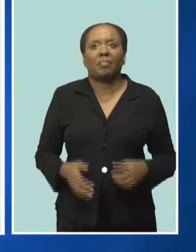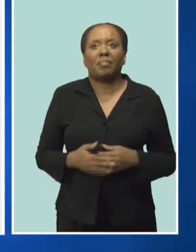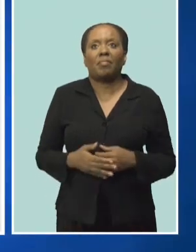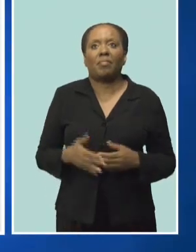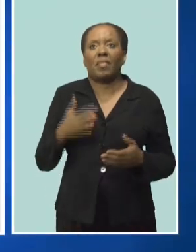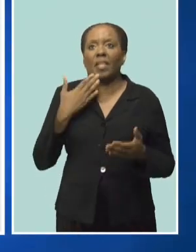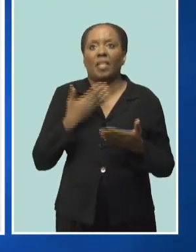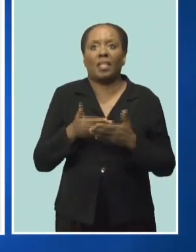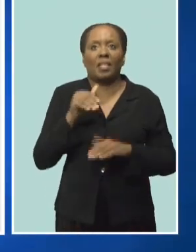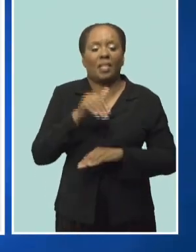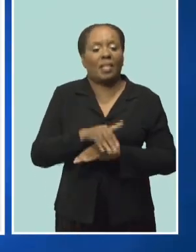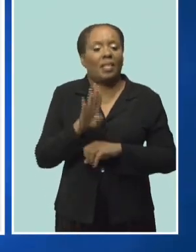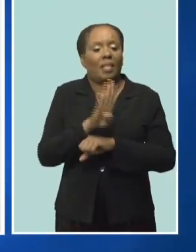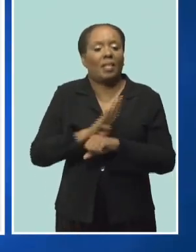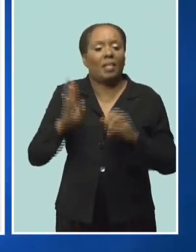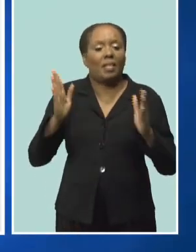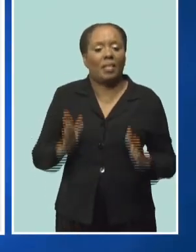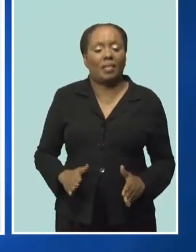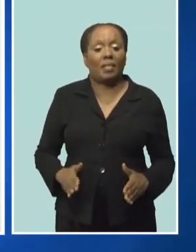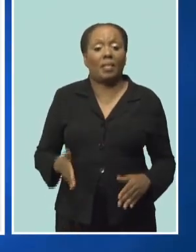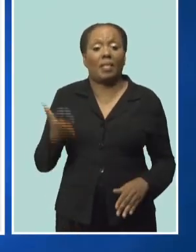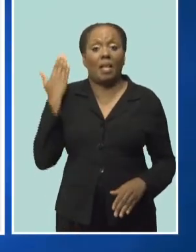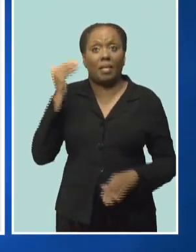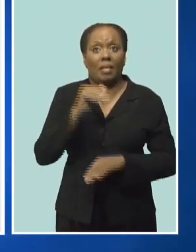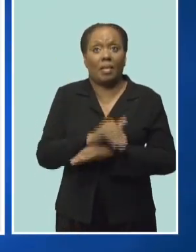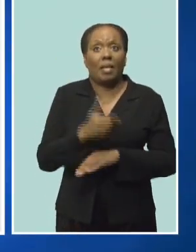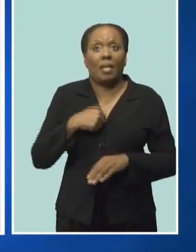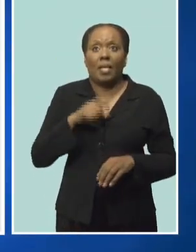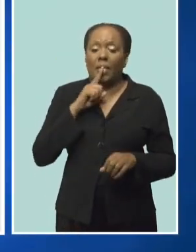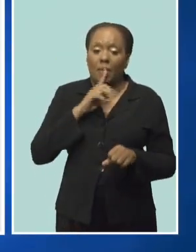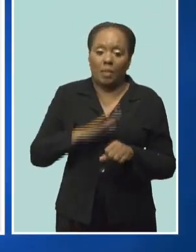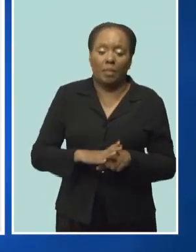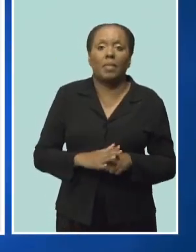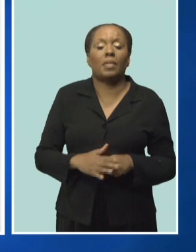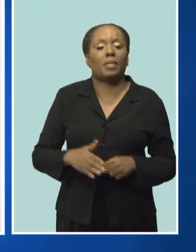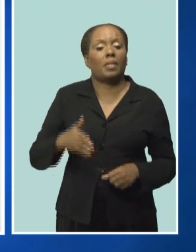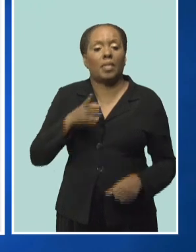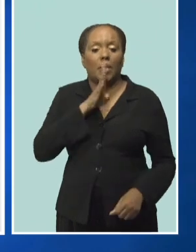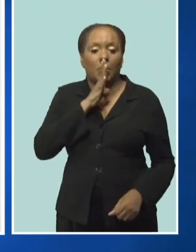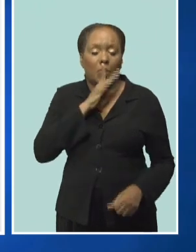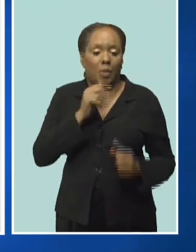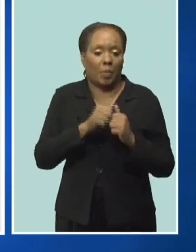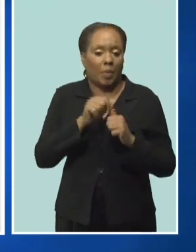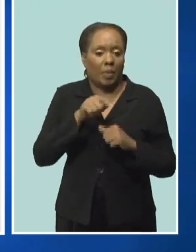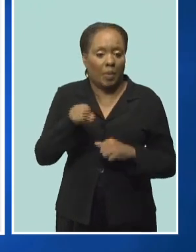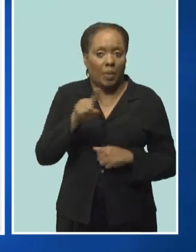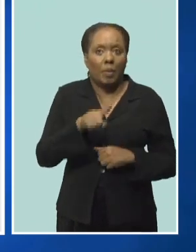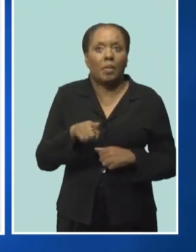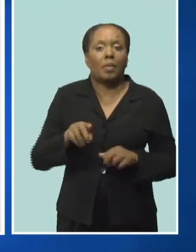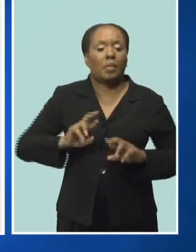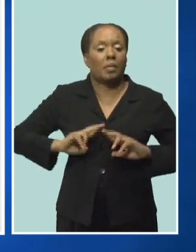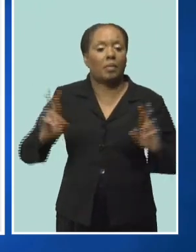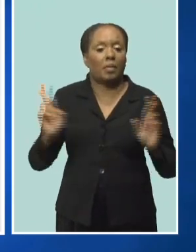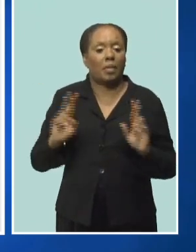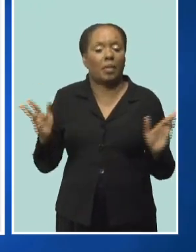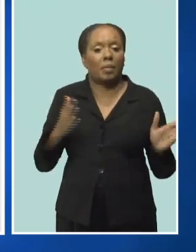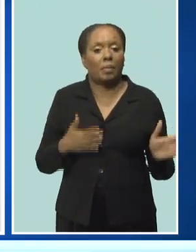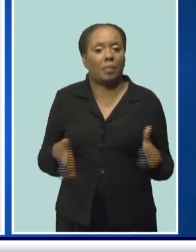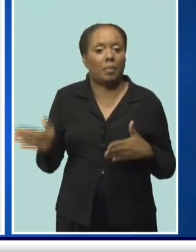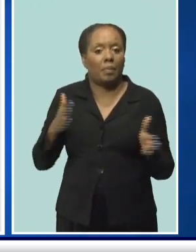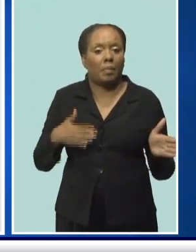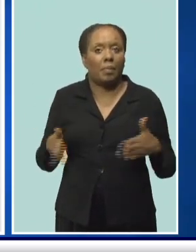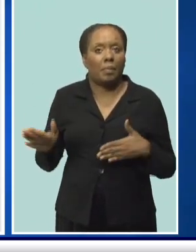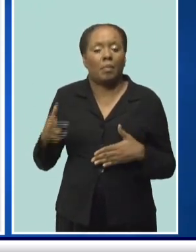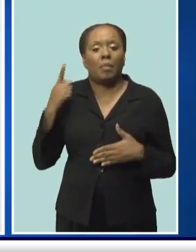Good night, Barbadians. As promised last night, I am back here to be able to speak with you again as we prepare as a people